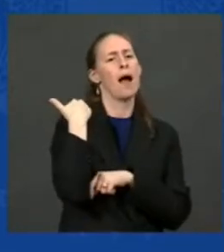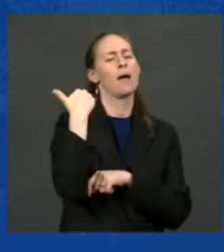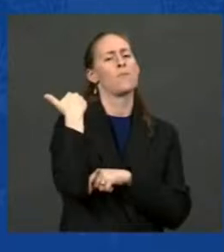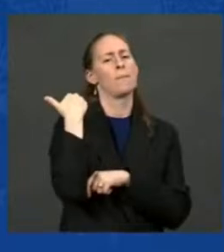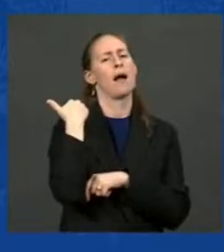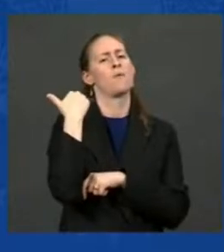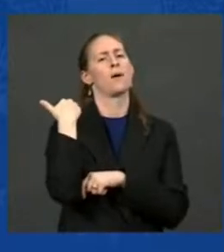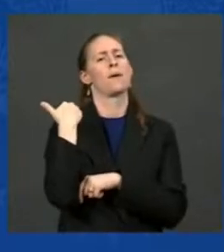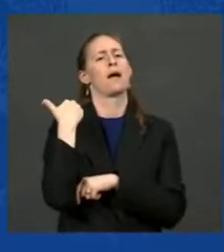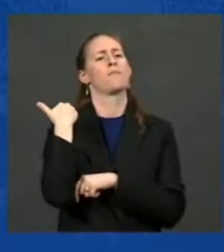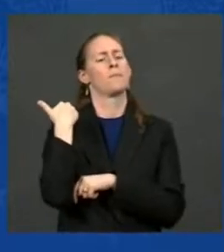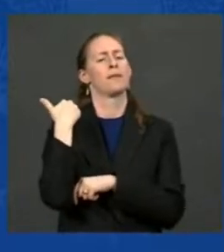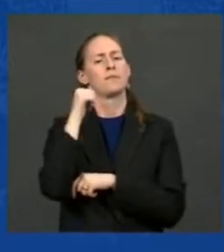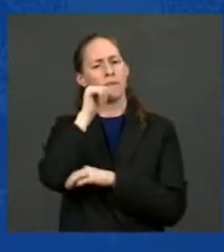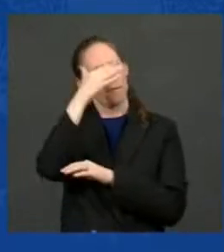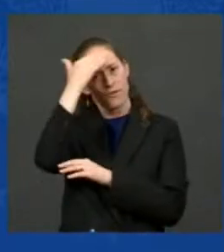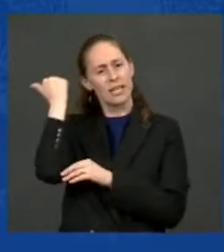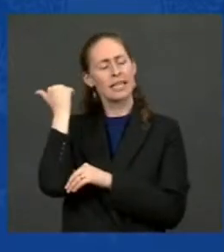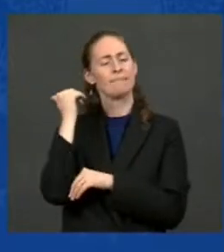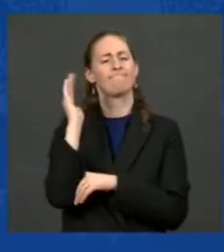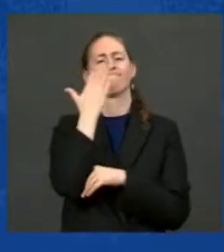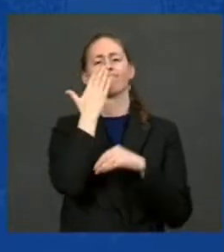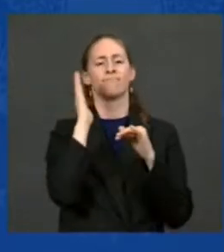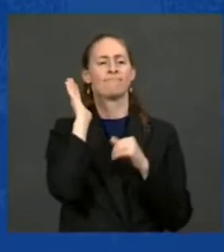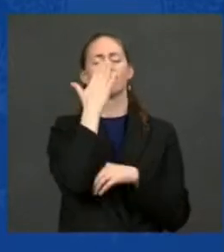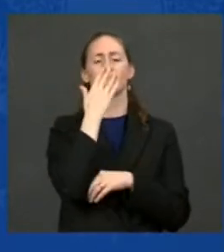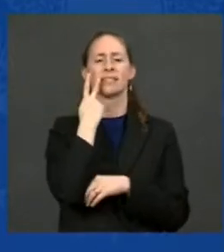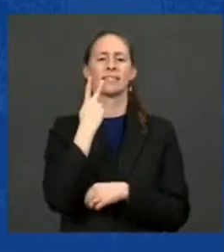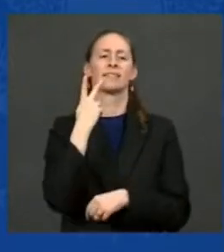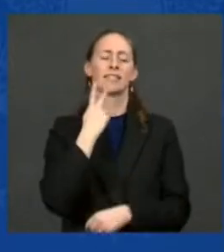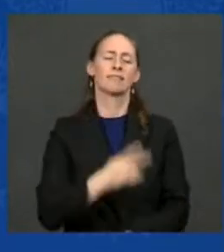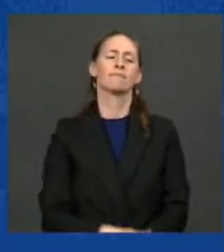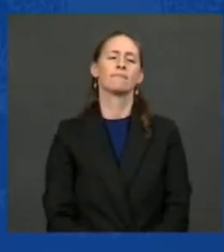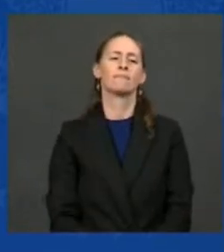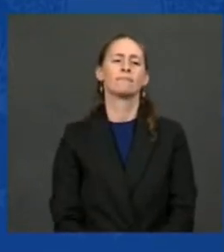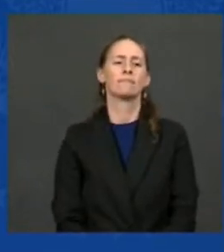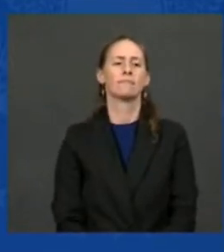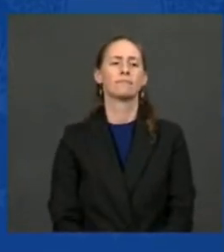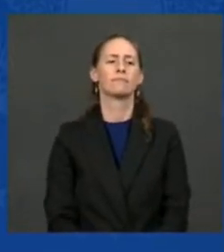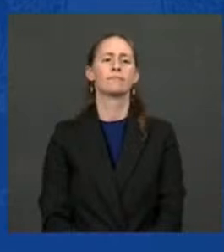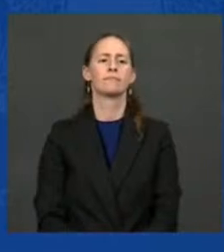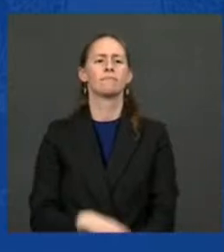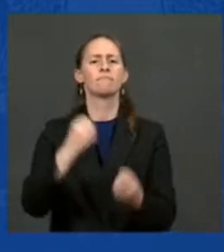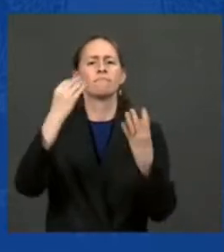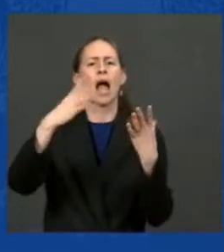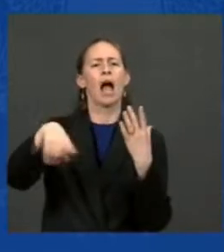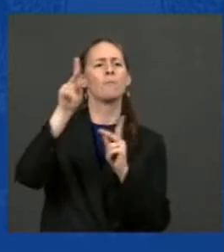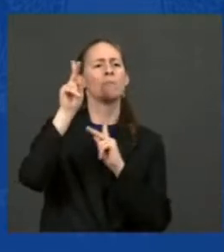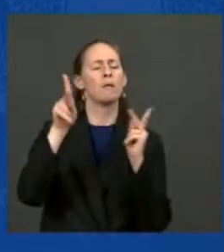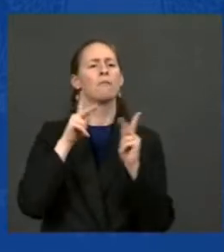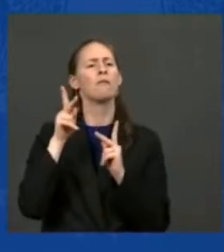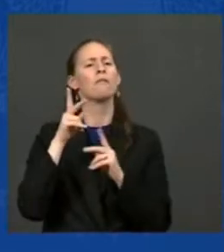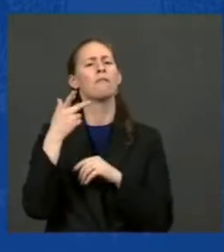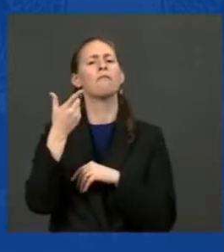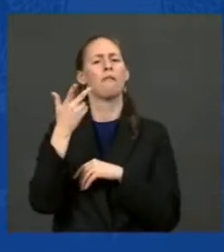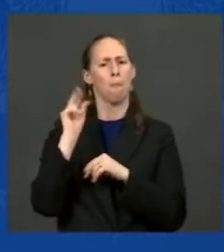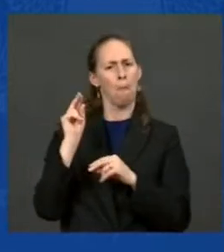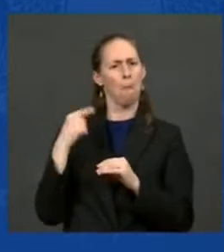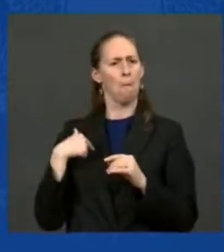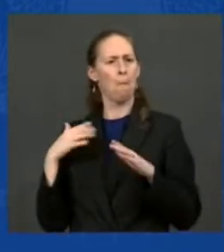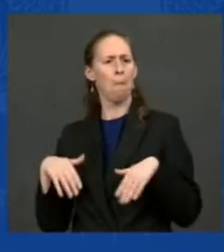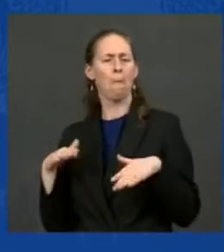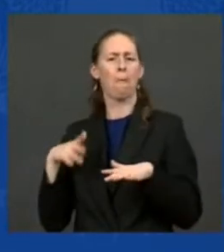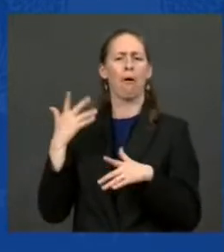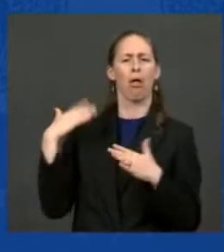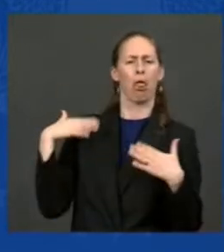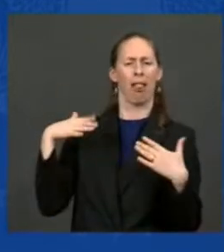and how so many people otherwise thought themselves decent people, rationalized that it really wasn't happening. We didn't